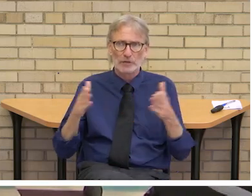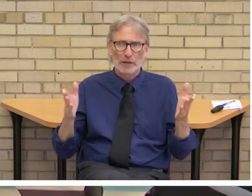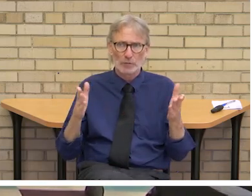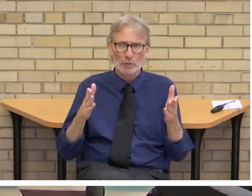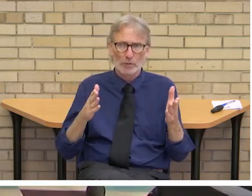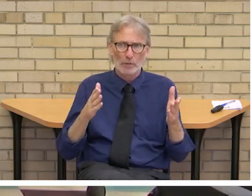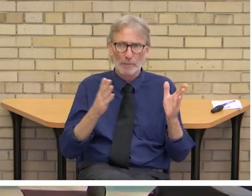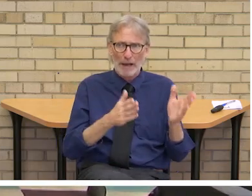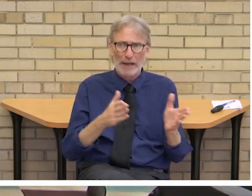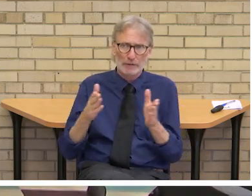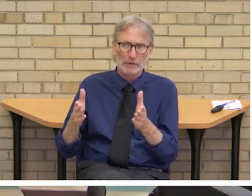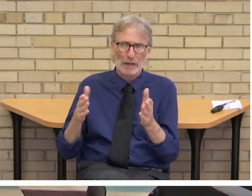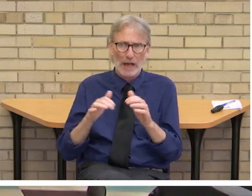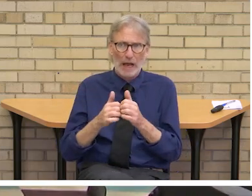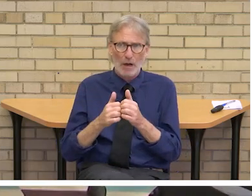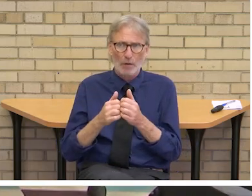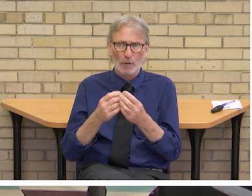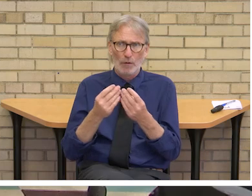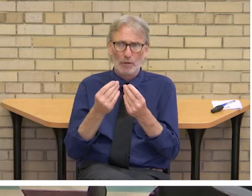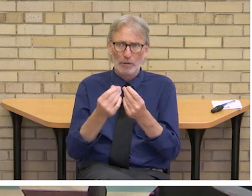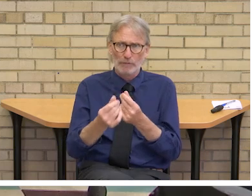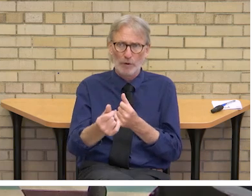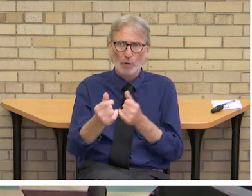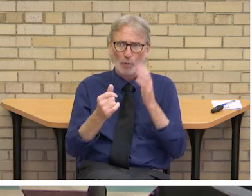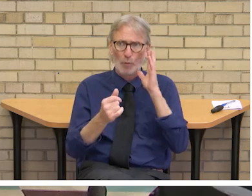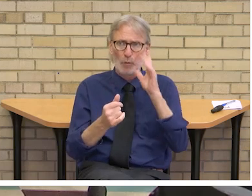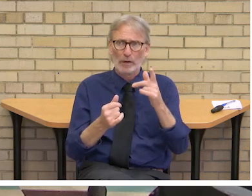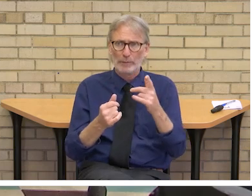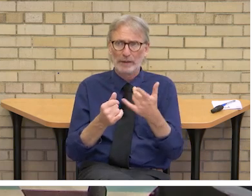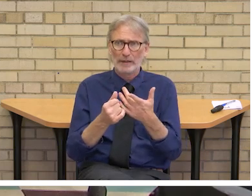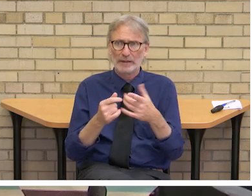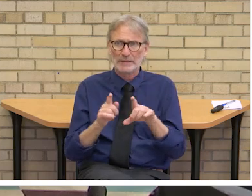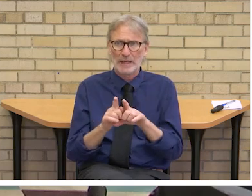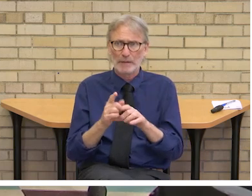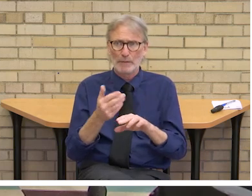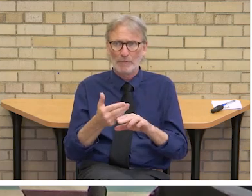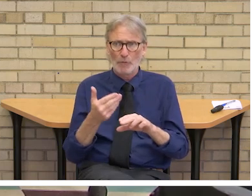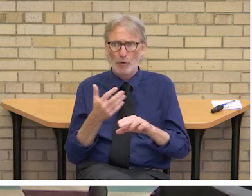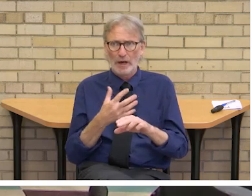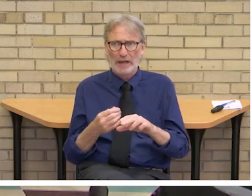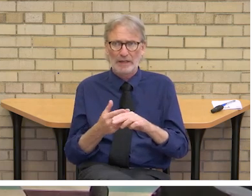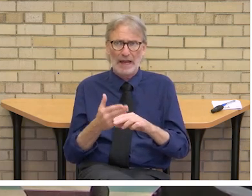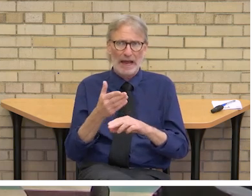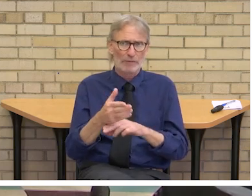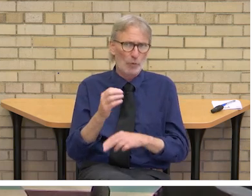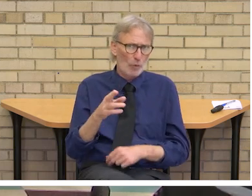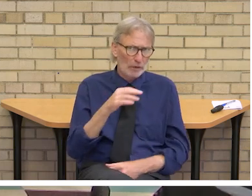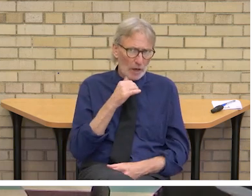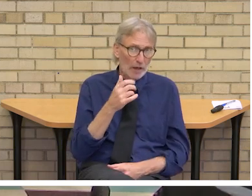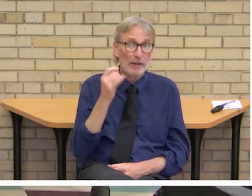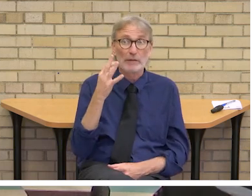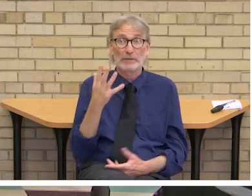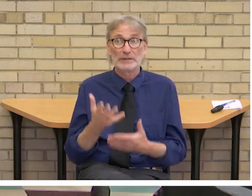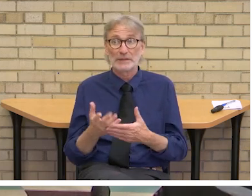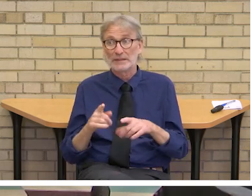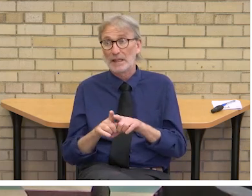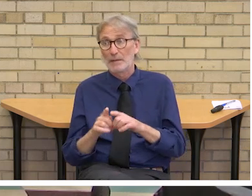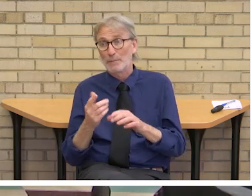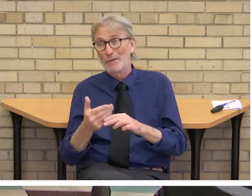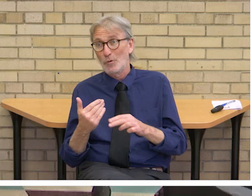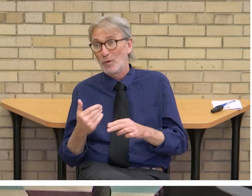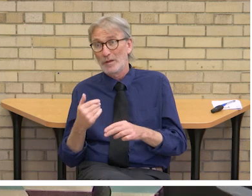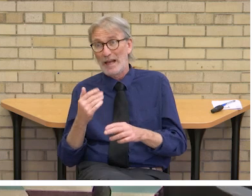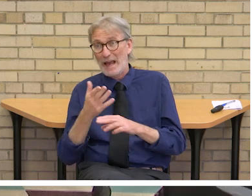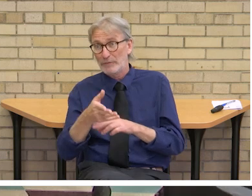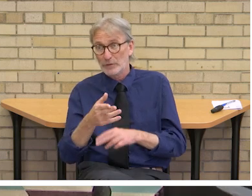of the way the cars are going to flow is going to be the same before and after or not. And if it is going to be the same before and after, I guess I just